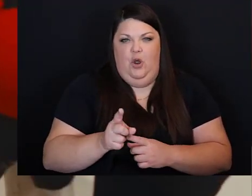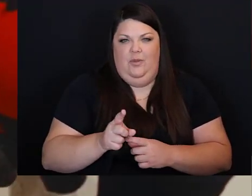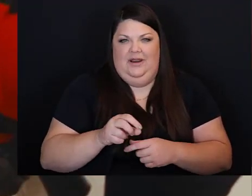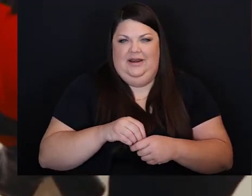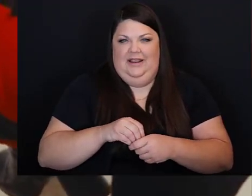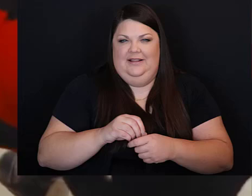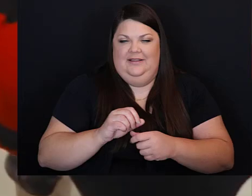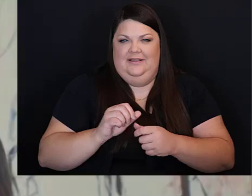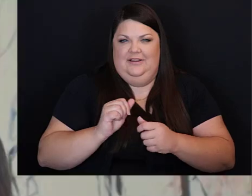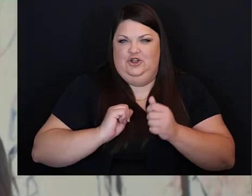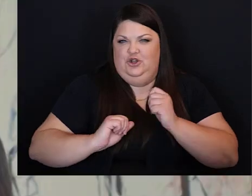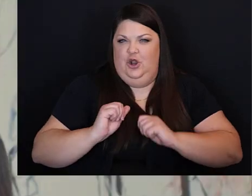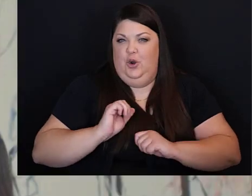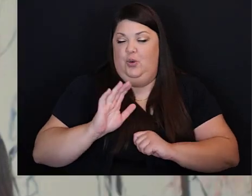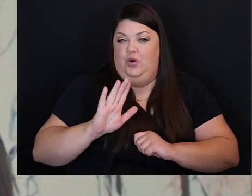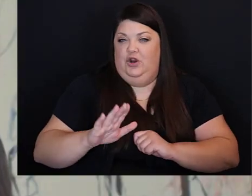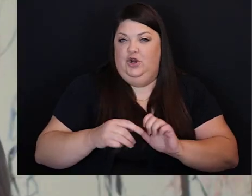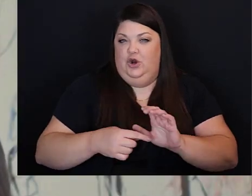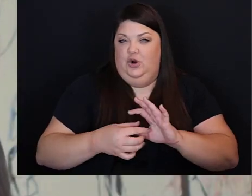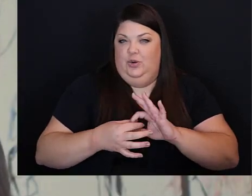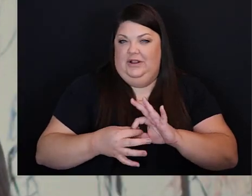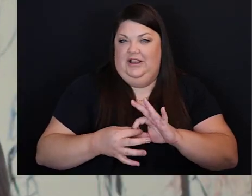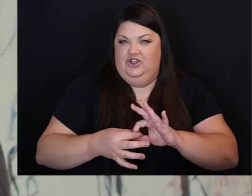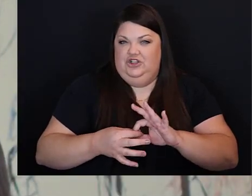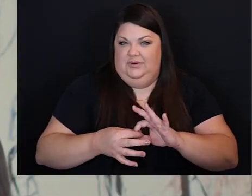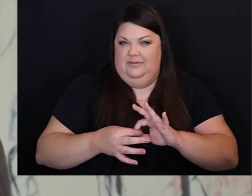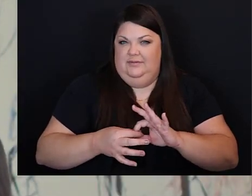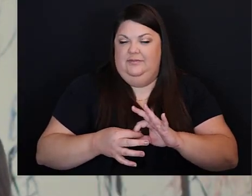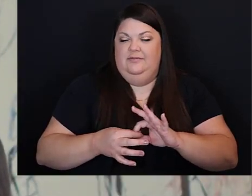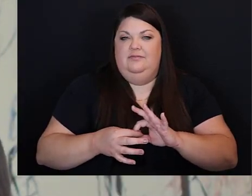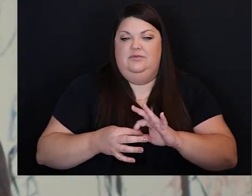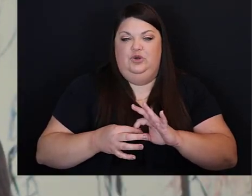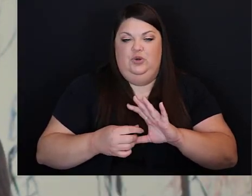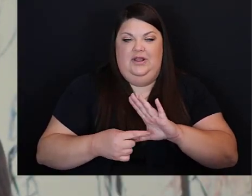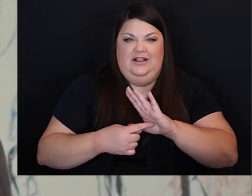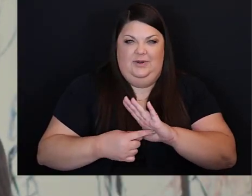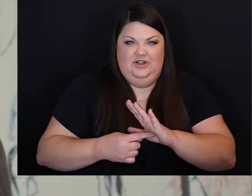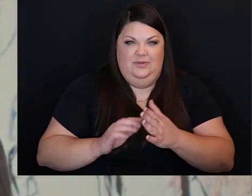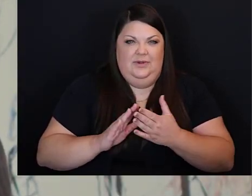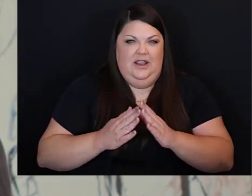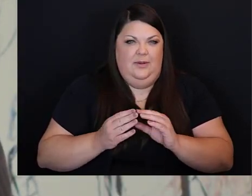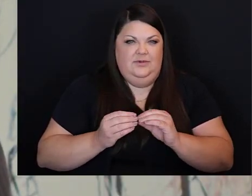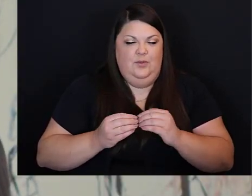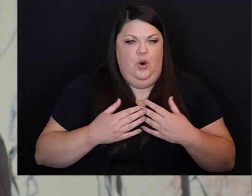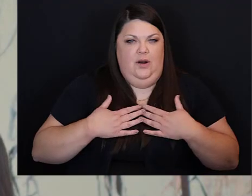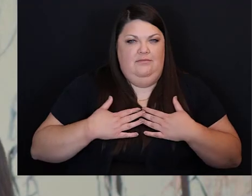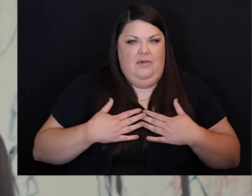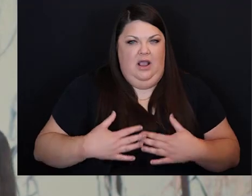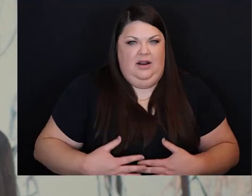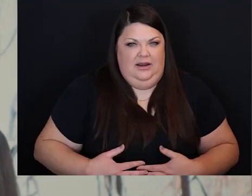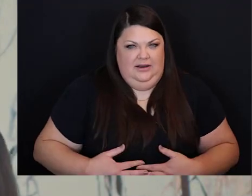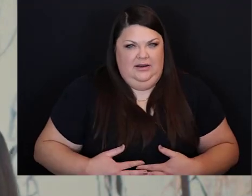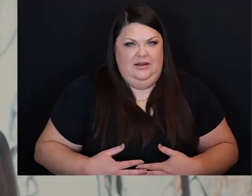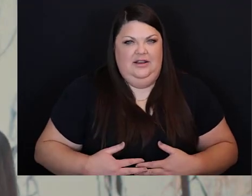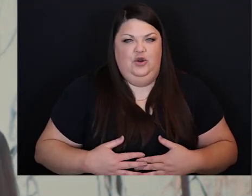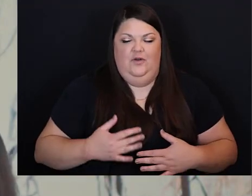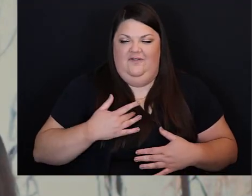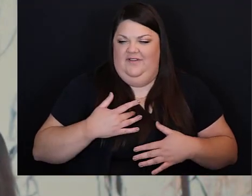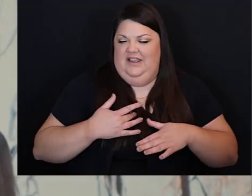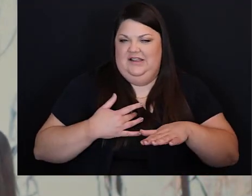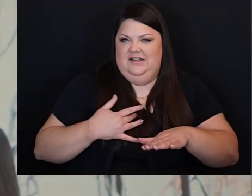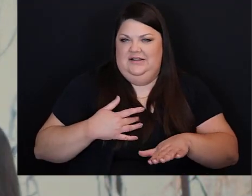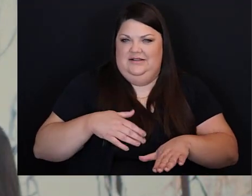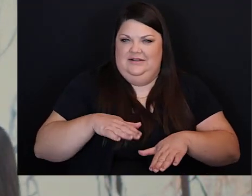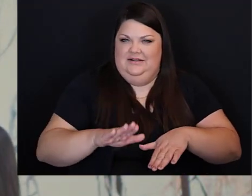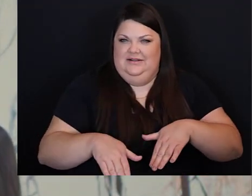in the show where your relationship to the exhibition becomes like a little bit more bodily. Just feeling the carpet on your